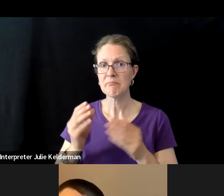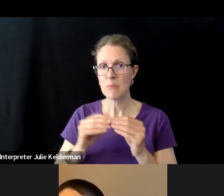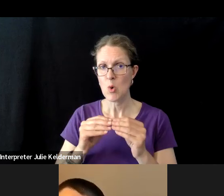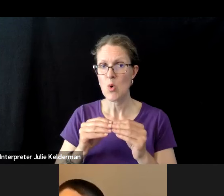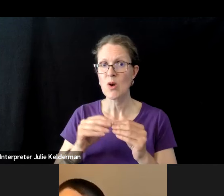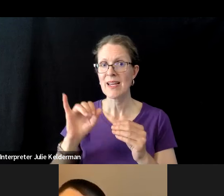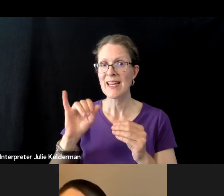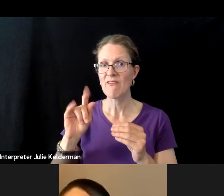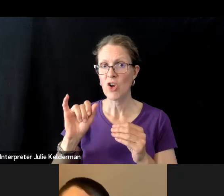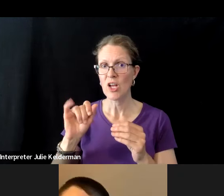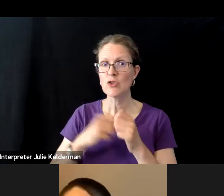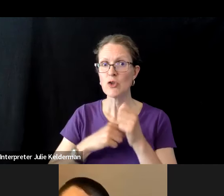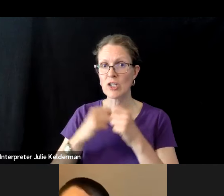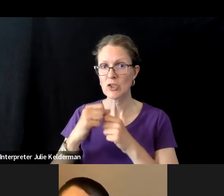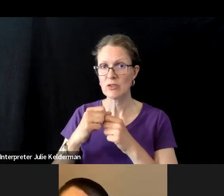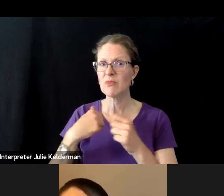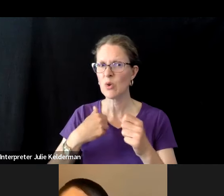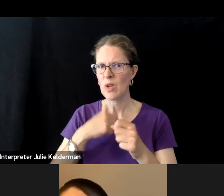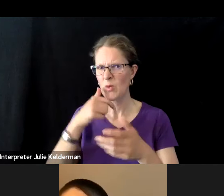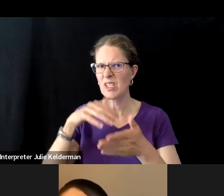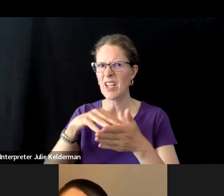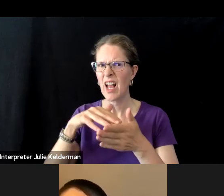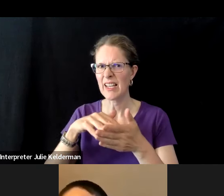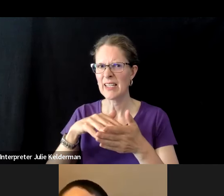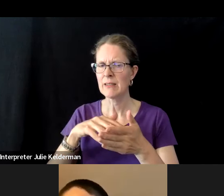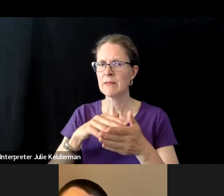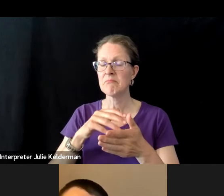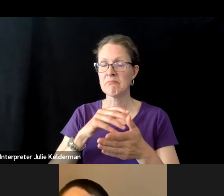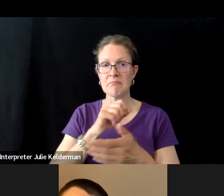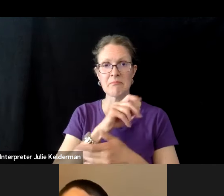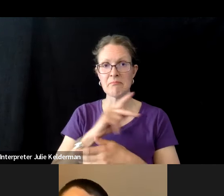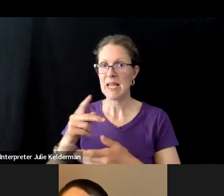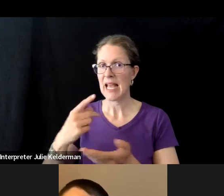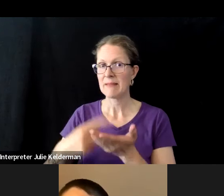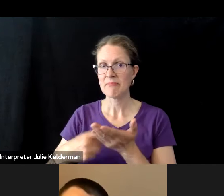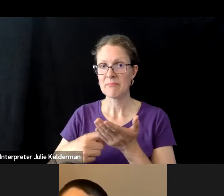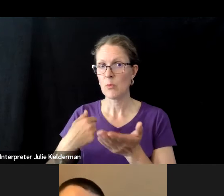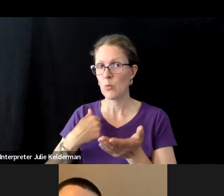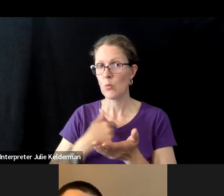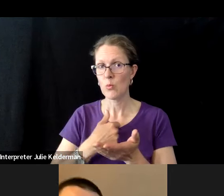that and, continue to report back on what we're able to find.